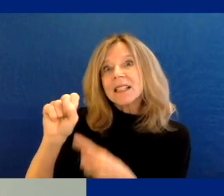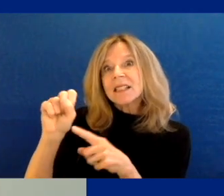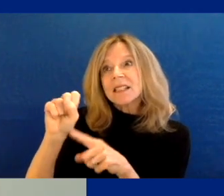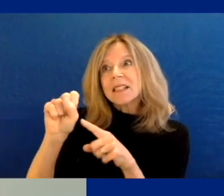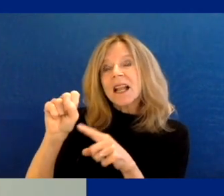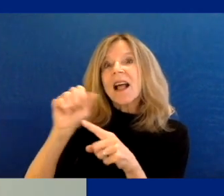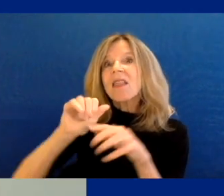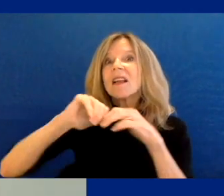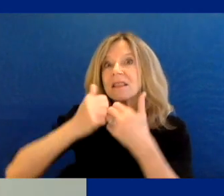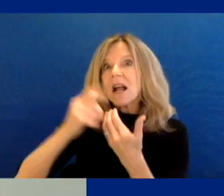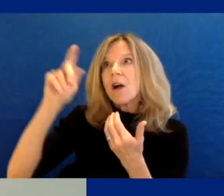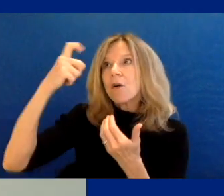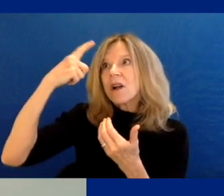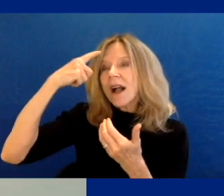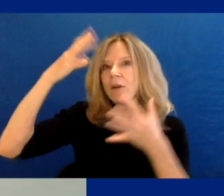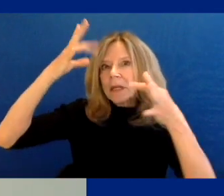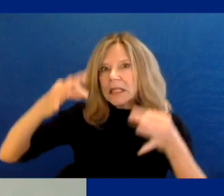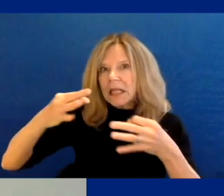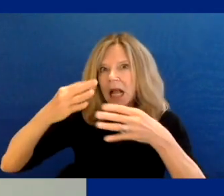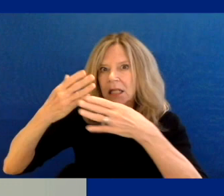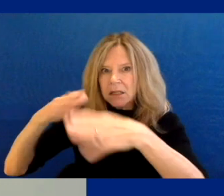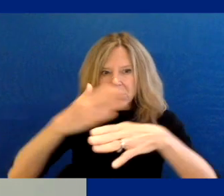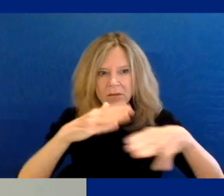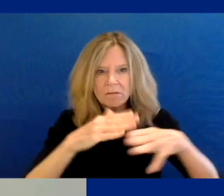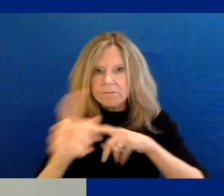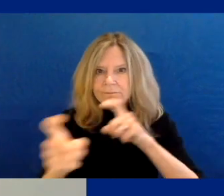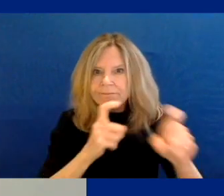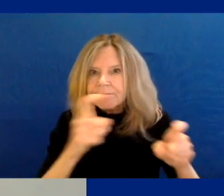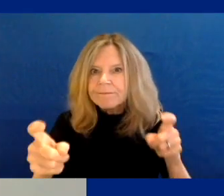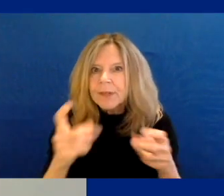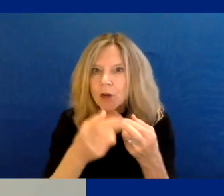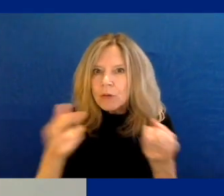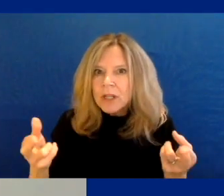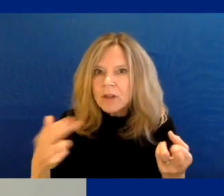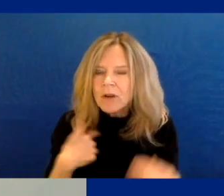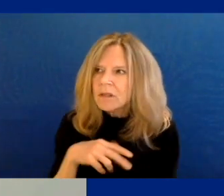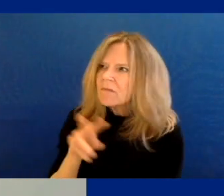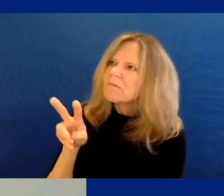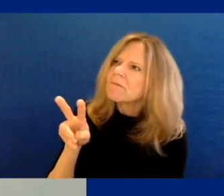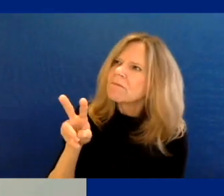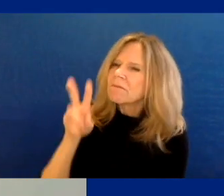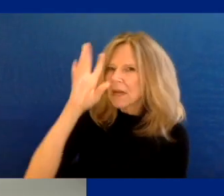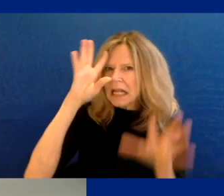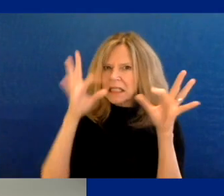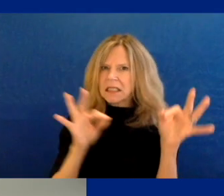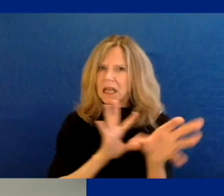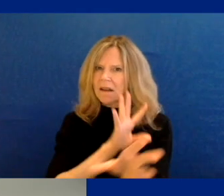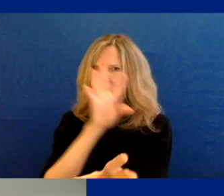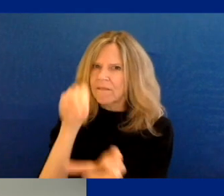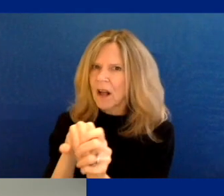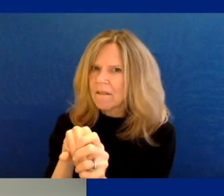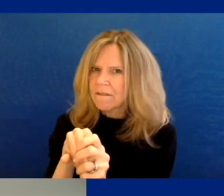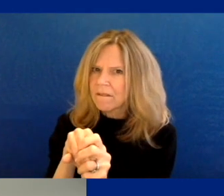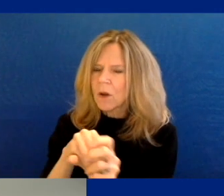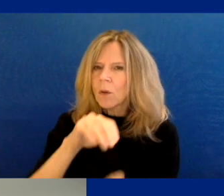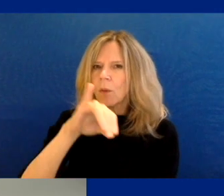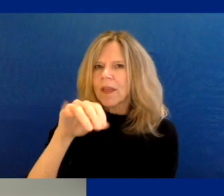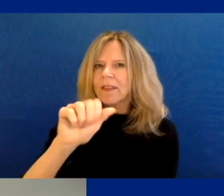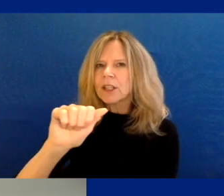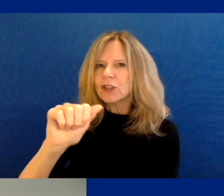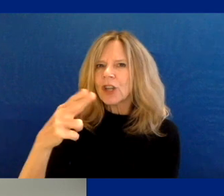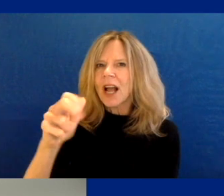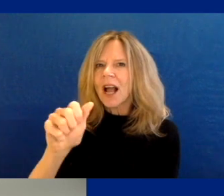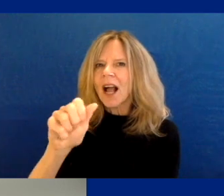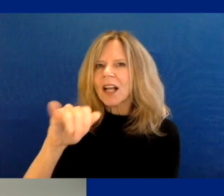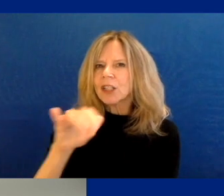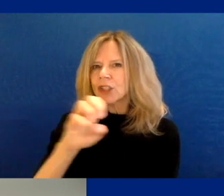that the census is related to the access of resources. And for me, that was actually one of the reasons why I decided to get involved with Jahaji